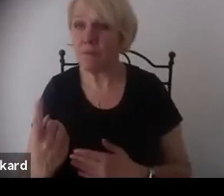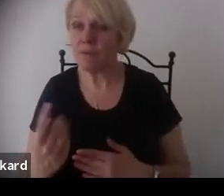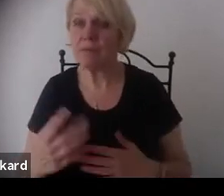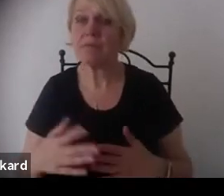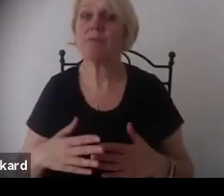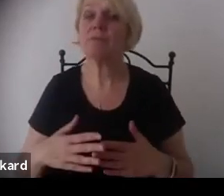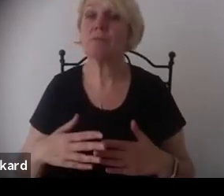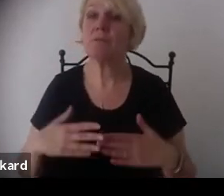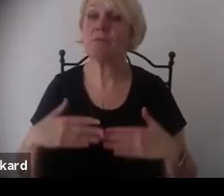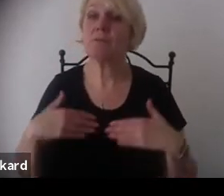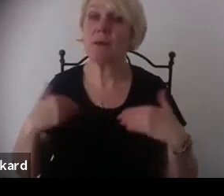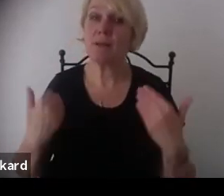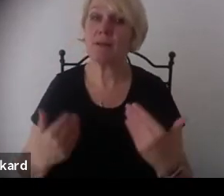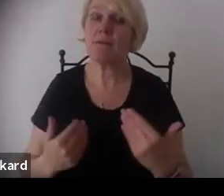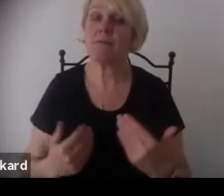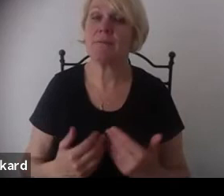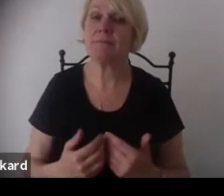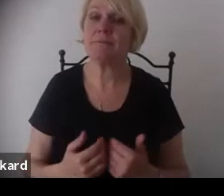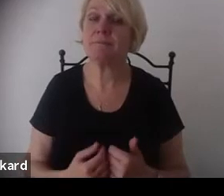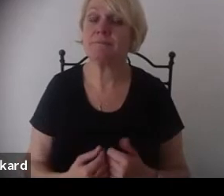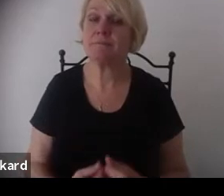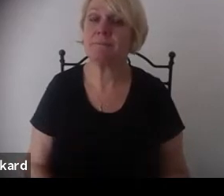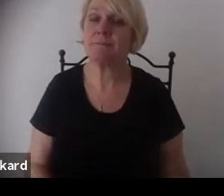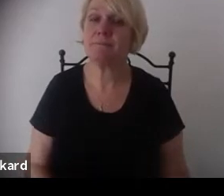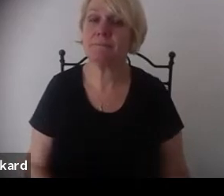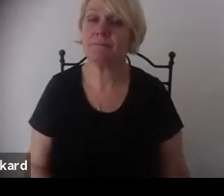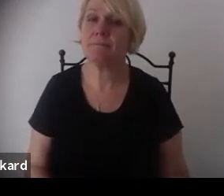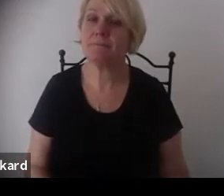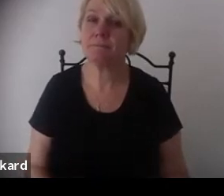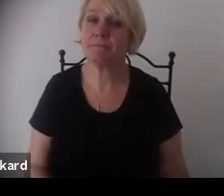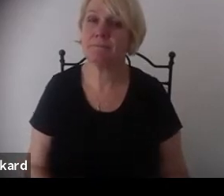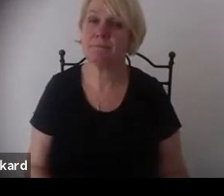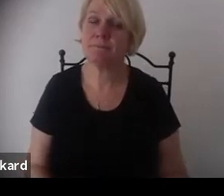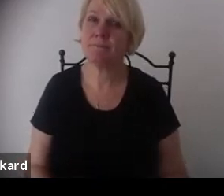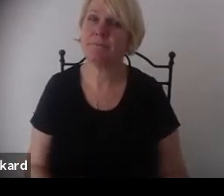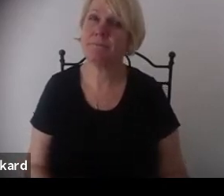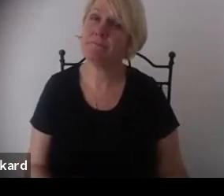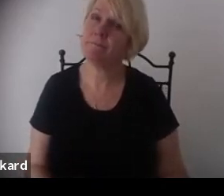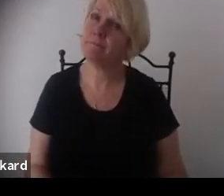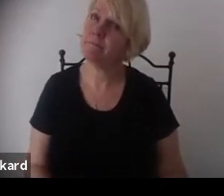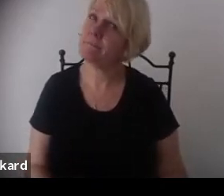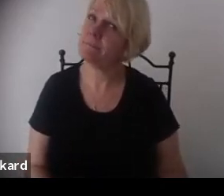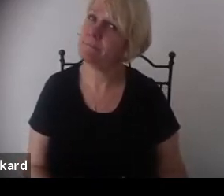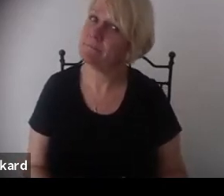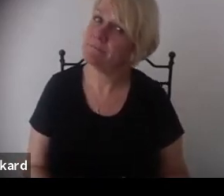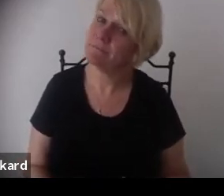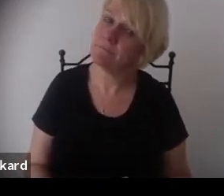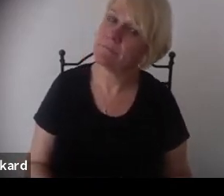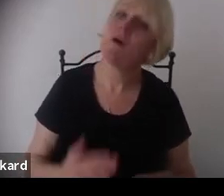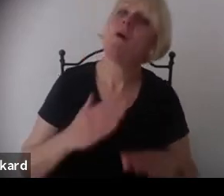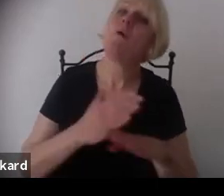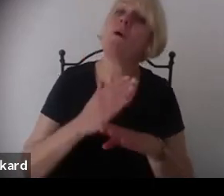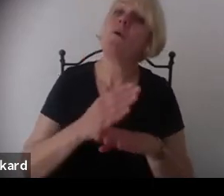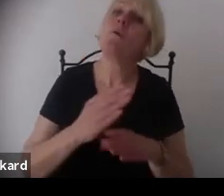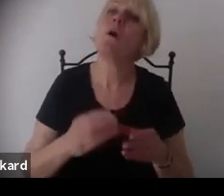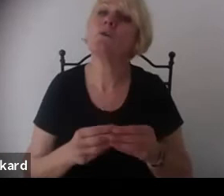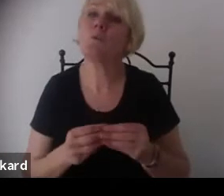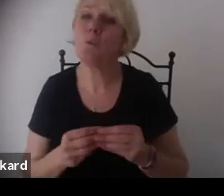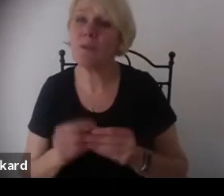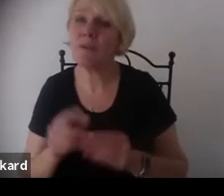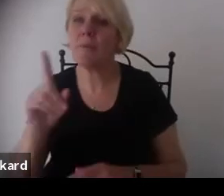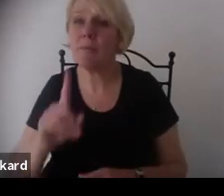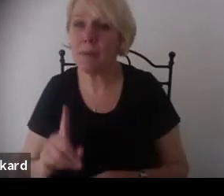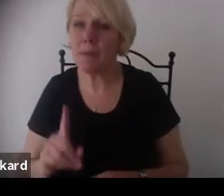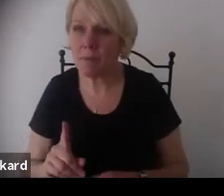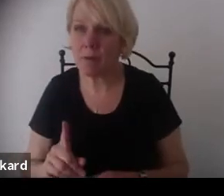receiving treatment for their mental health. Also, we did a lot of work to ensure that people who may